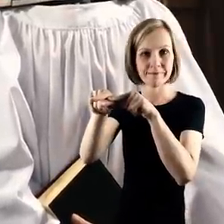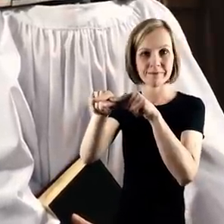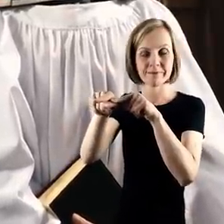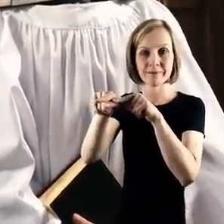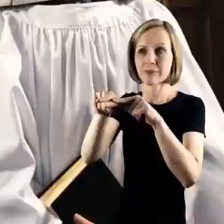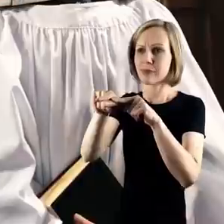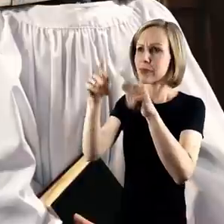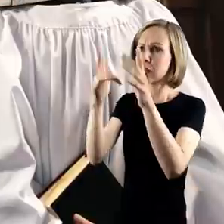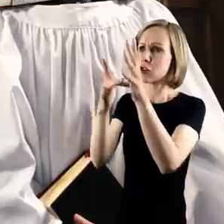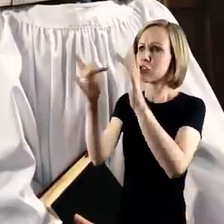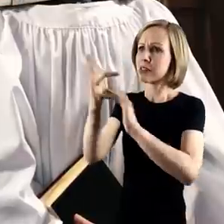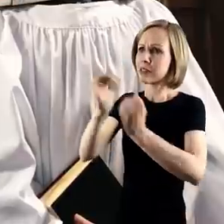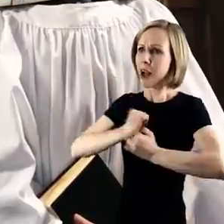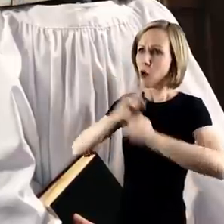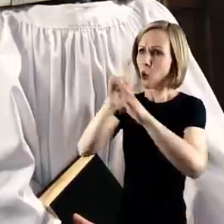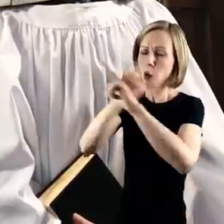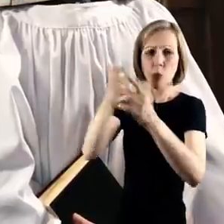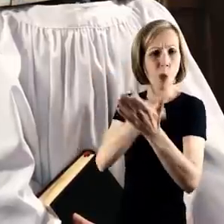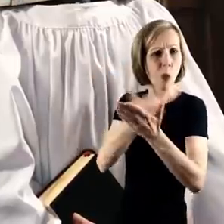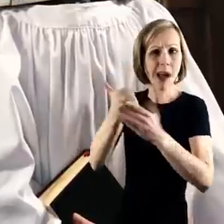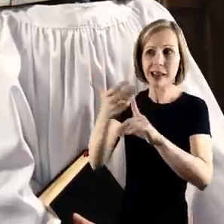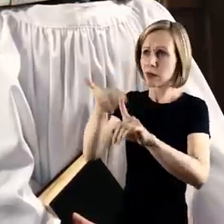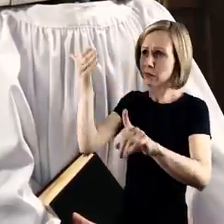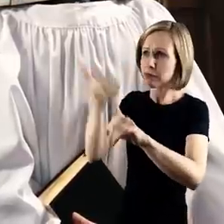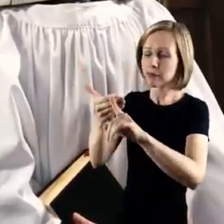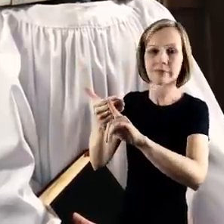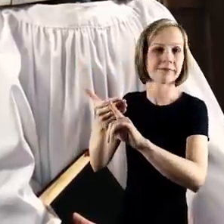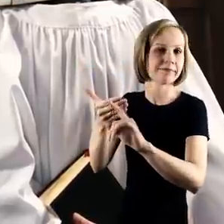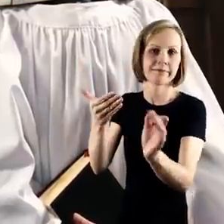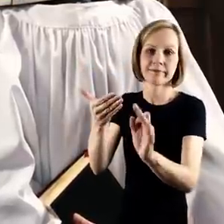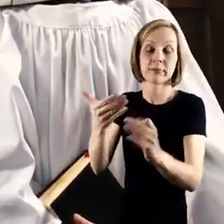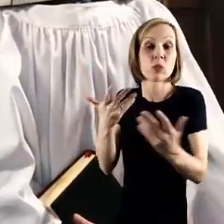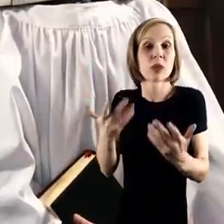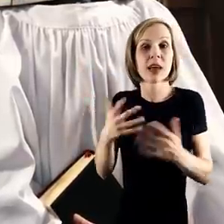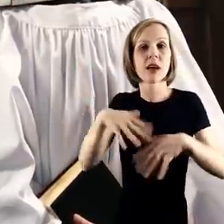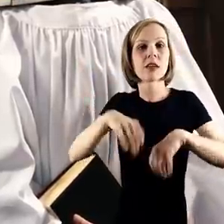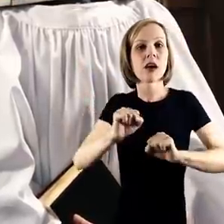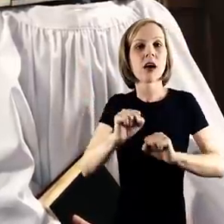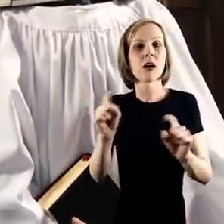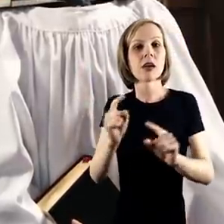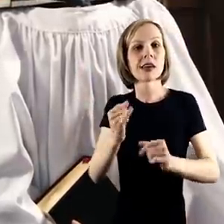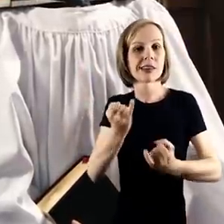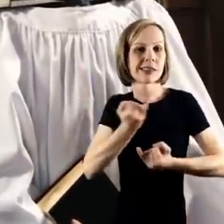our Lord. And so we begin by confessing our sins.